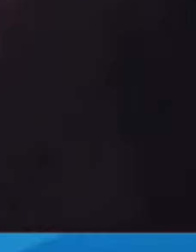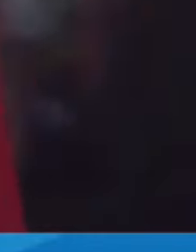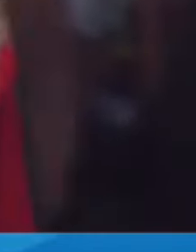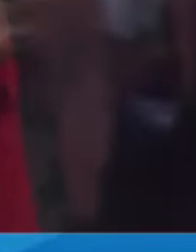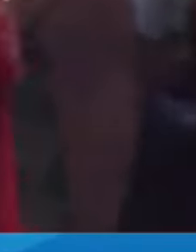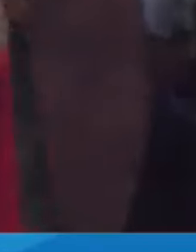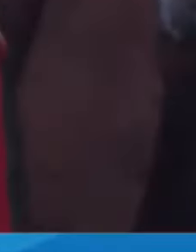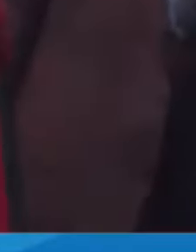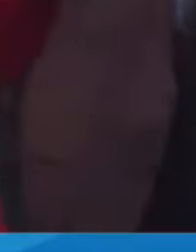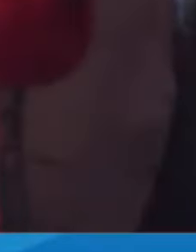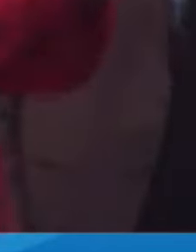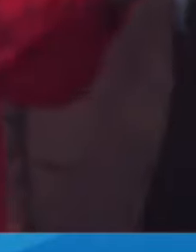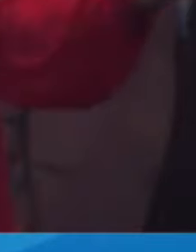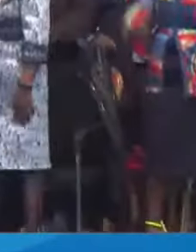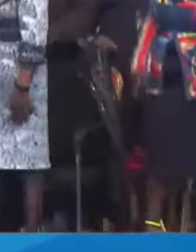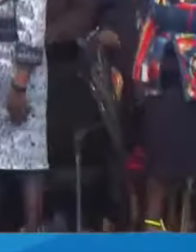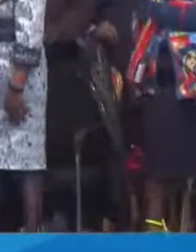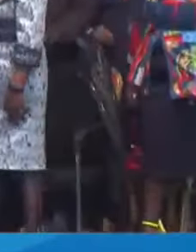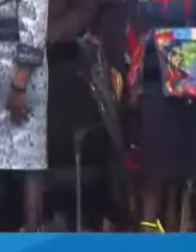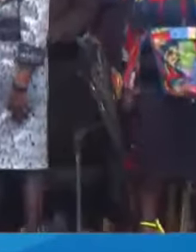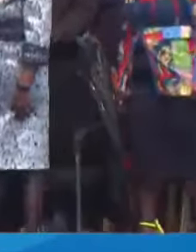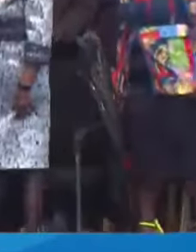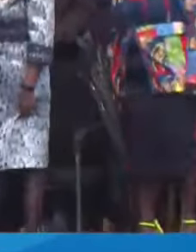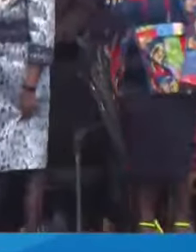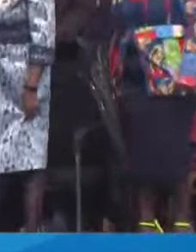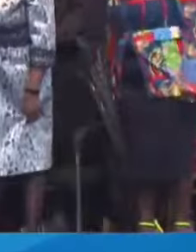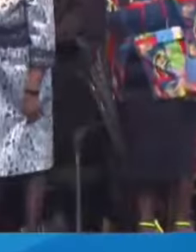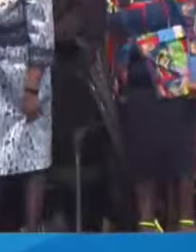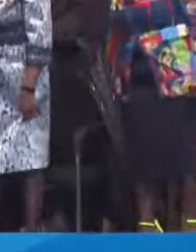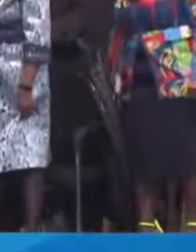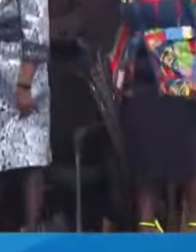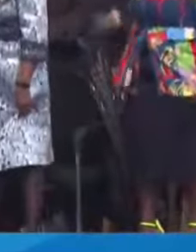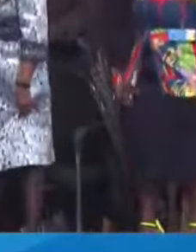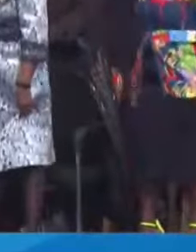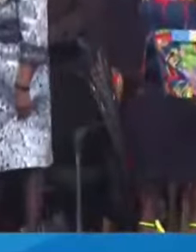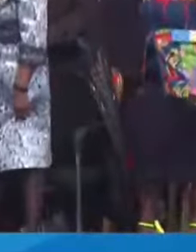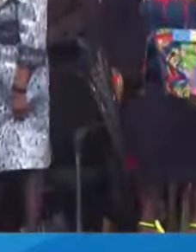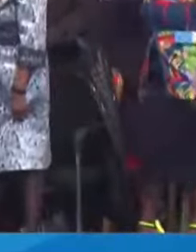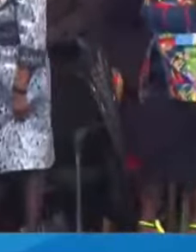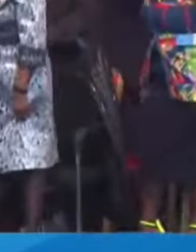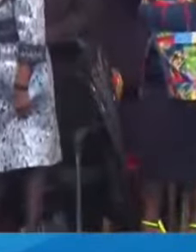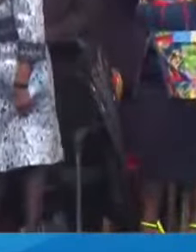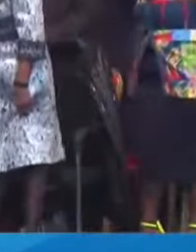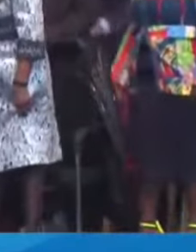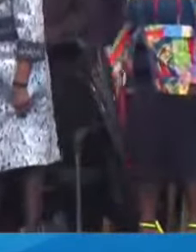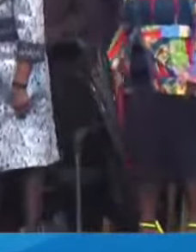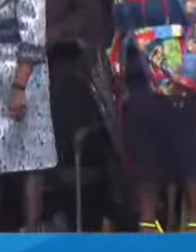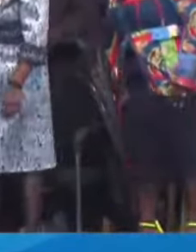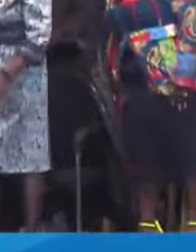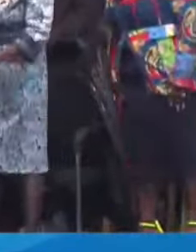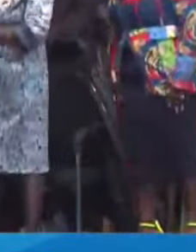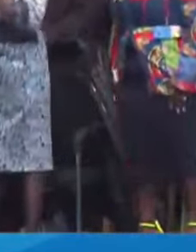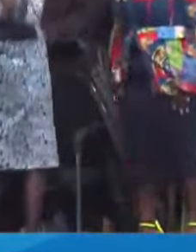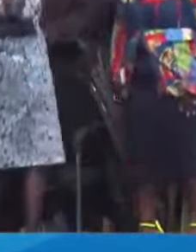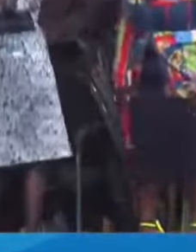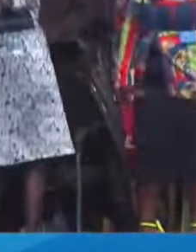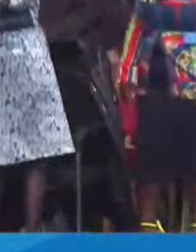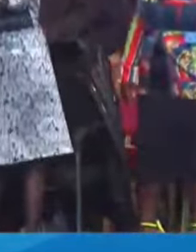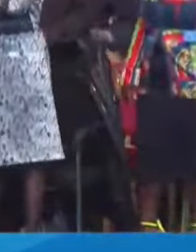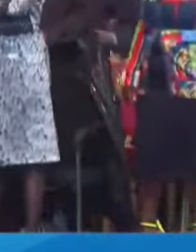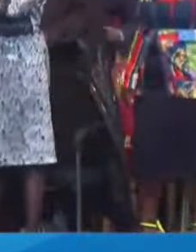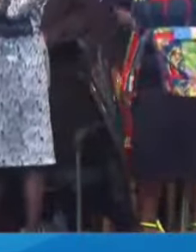power Miracles Miracles Deliverance in your life